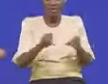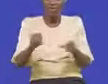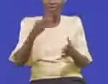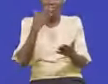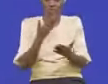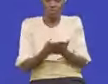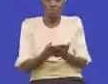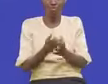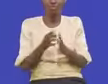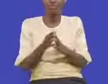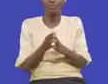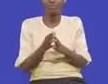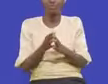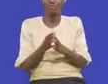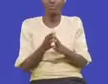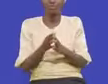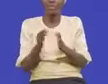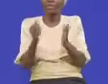amasicha khale nunyu wom